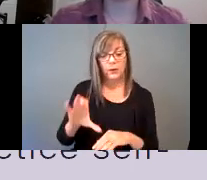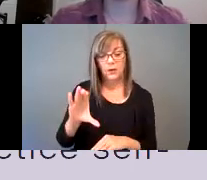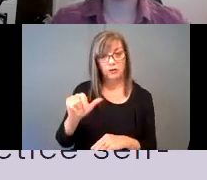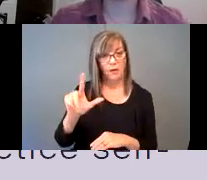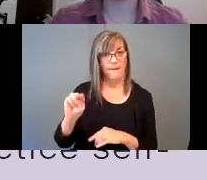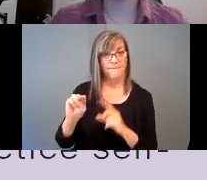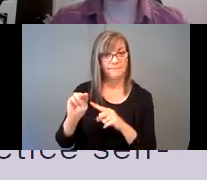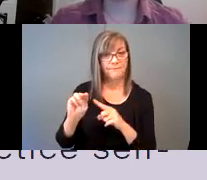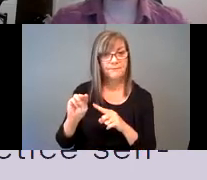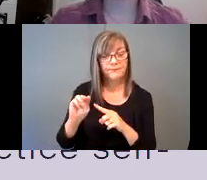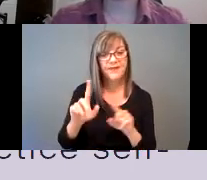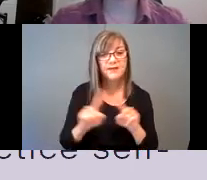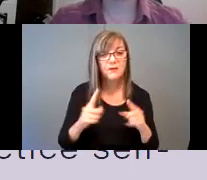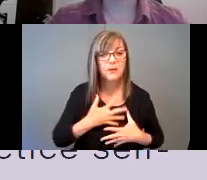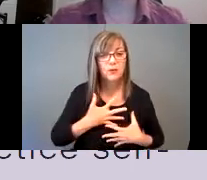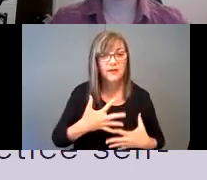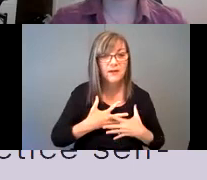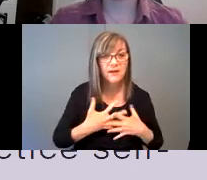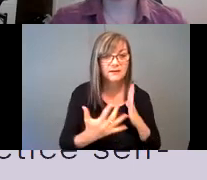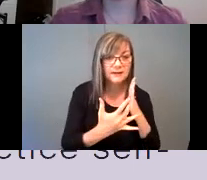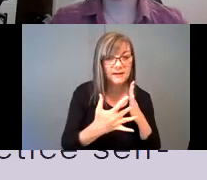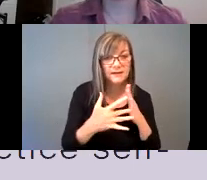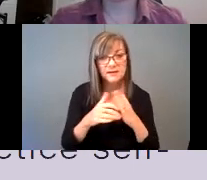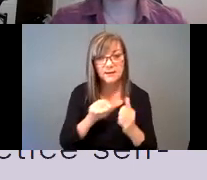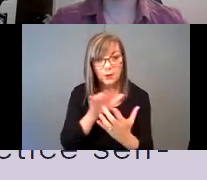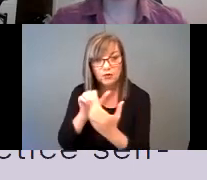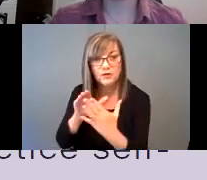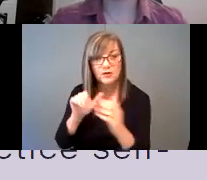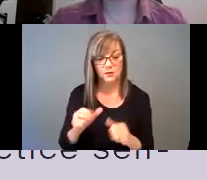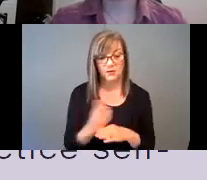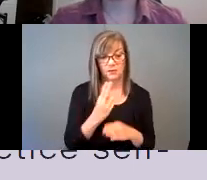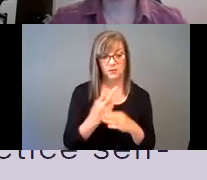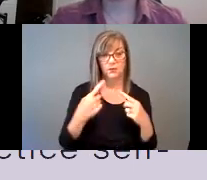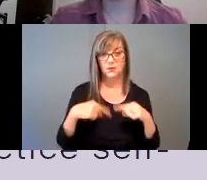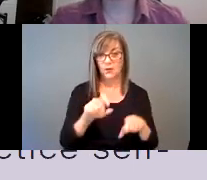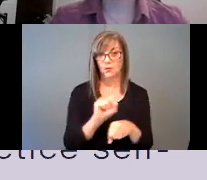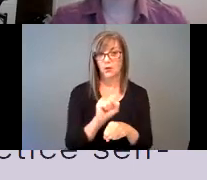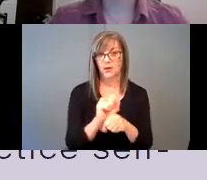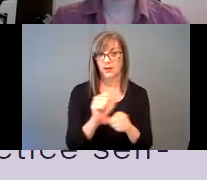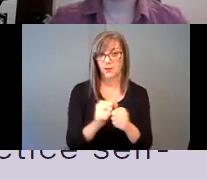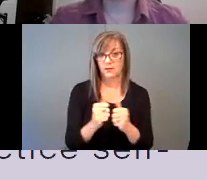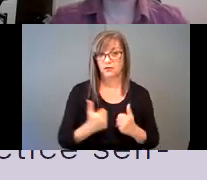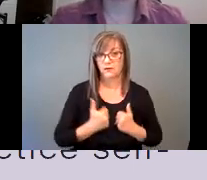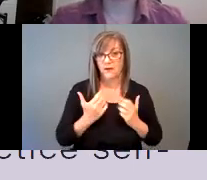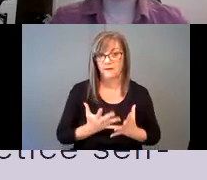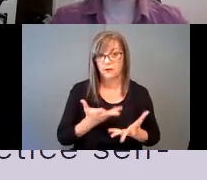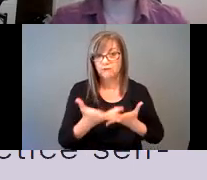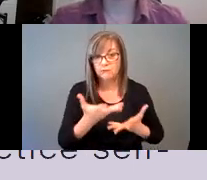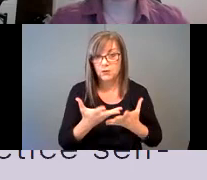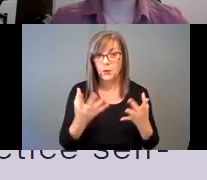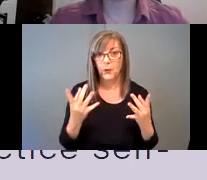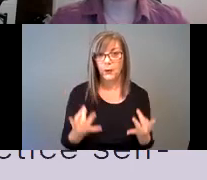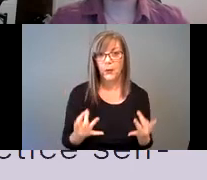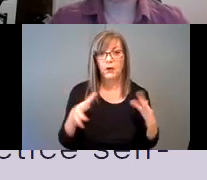bring into practice when you're working with a survivor? And then just also thinking about